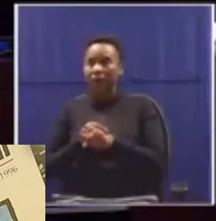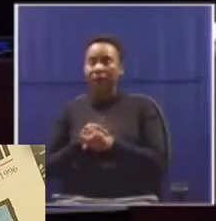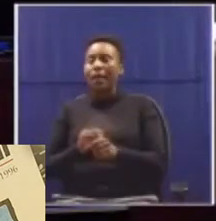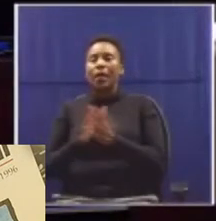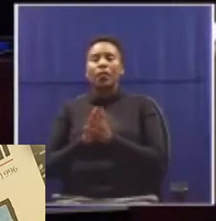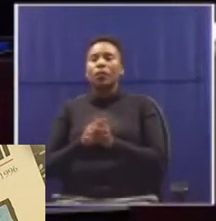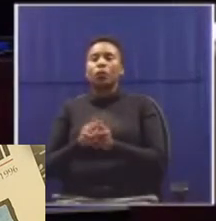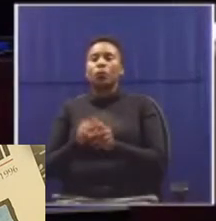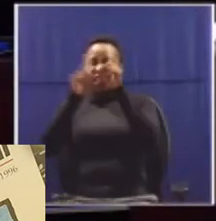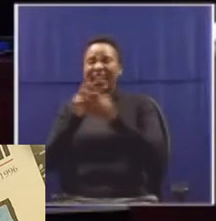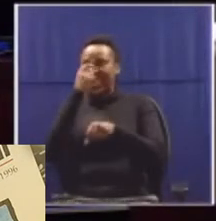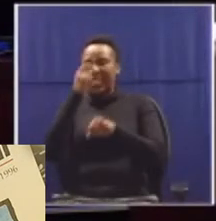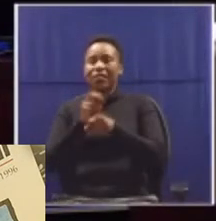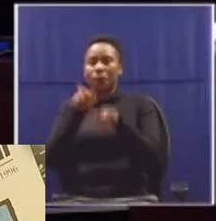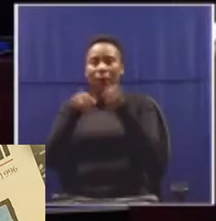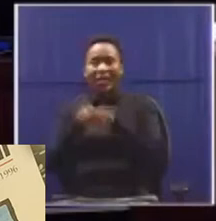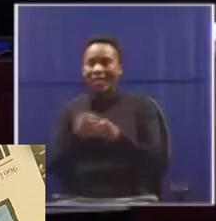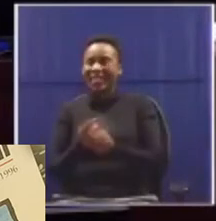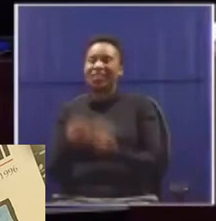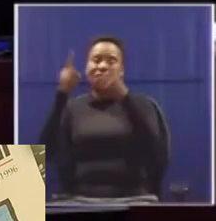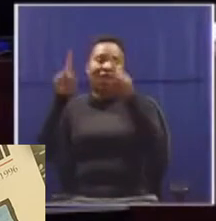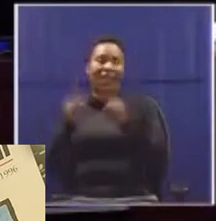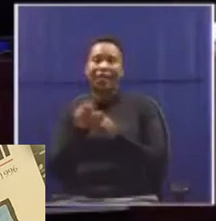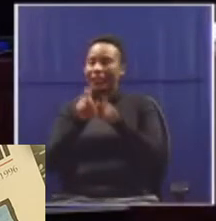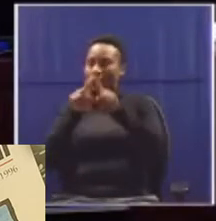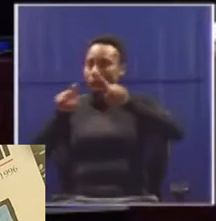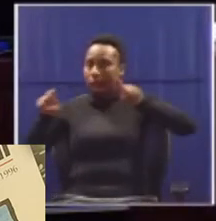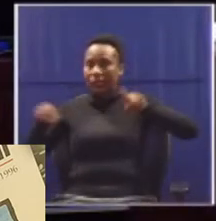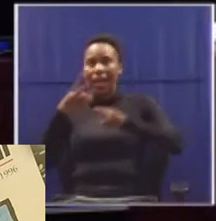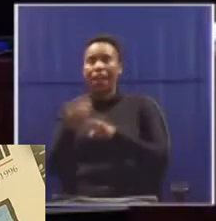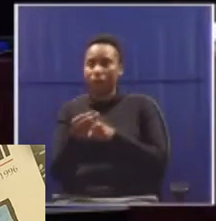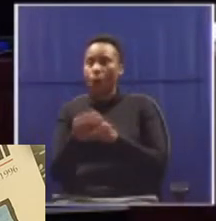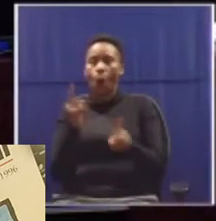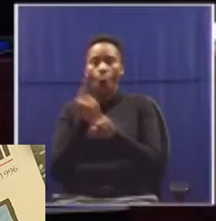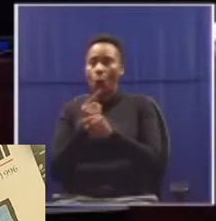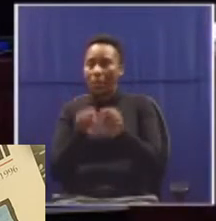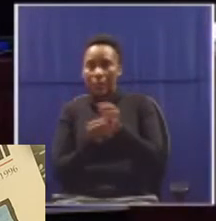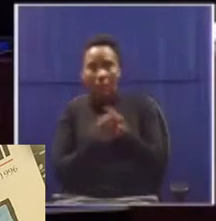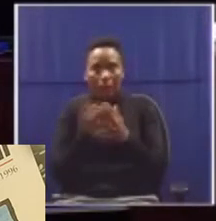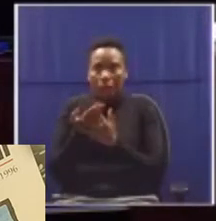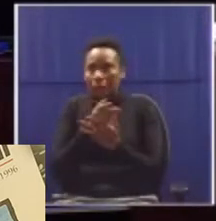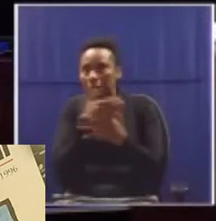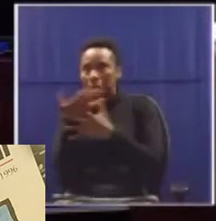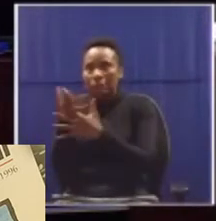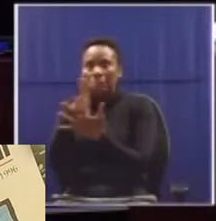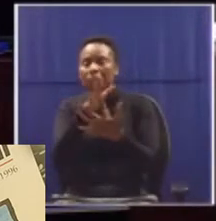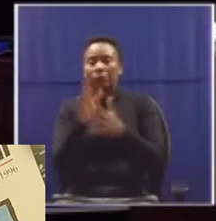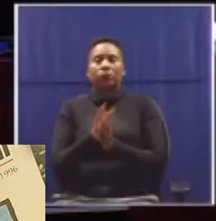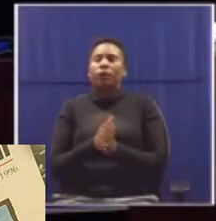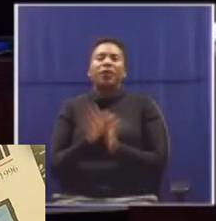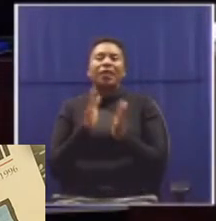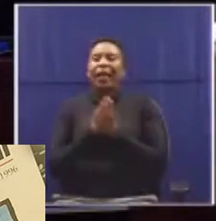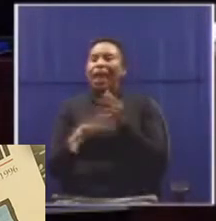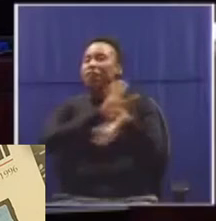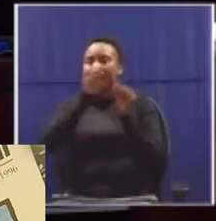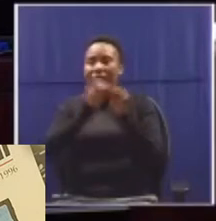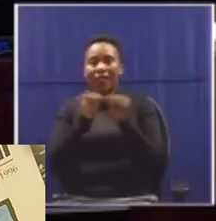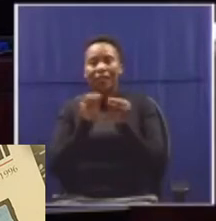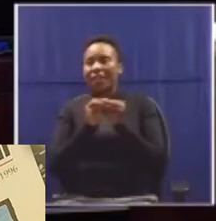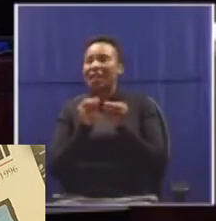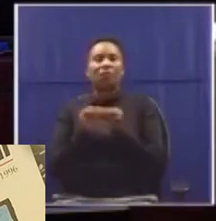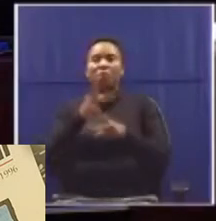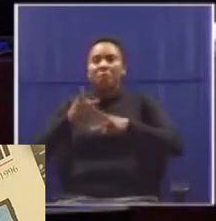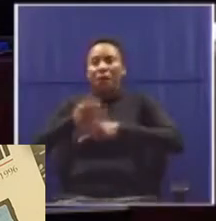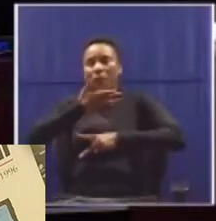disabled South Africans have been relegated to navigate a state that is unprepared and underdeveloped for them